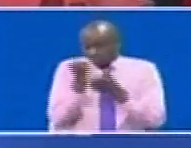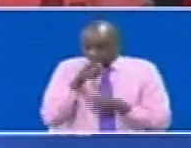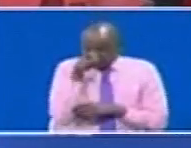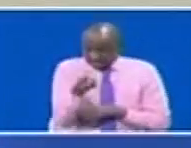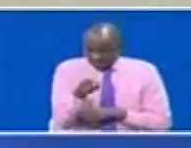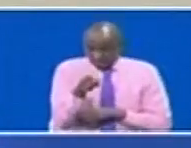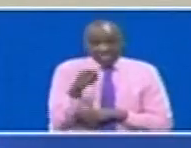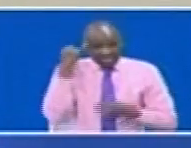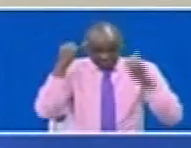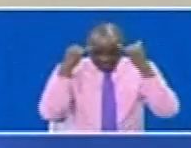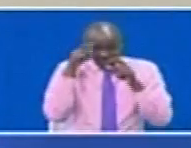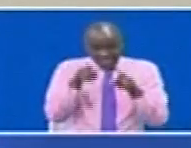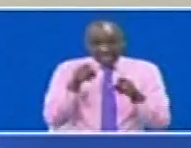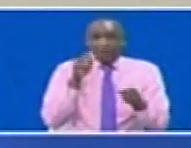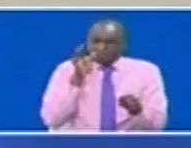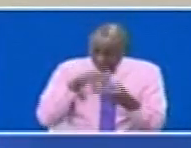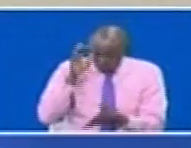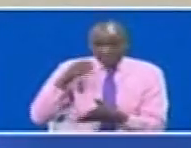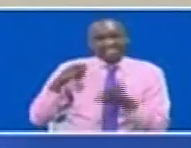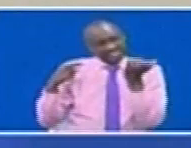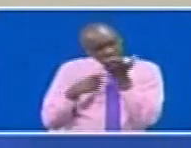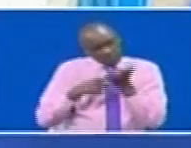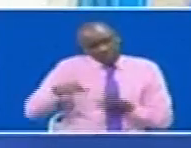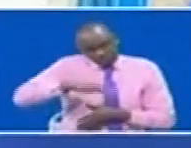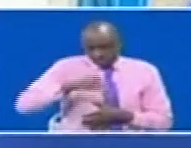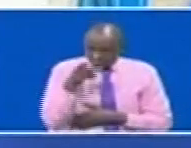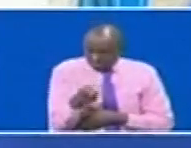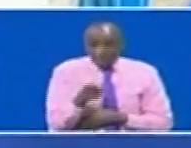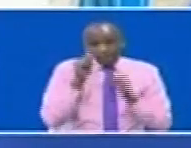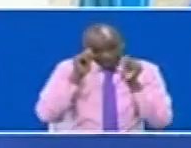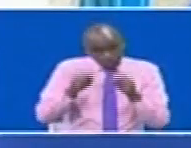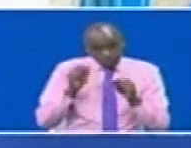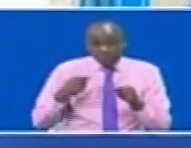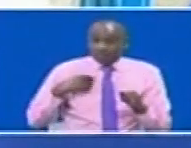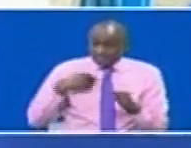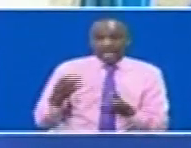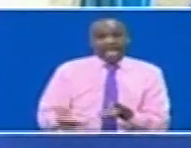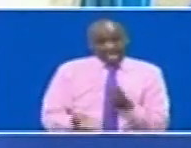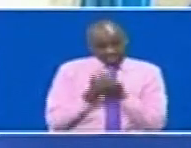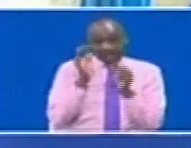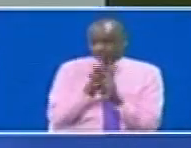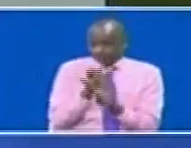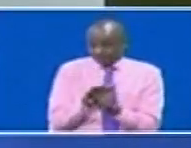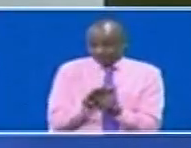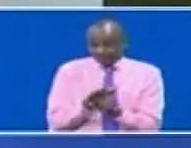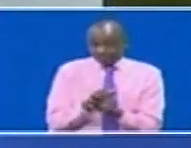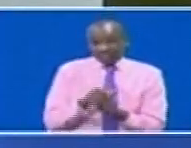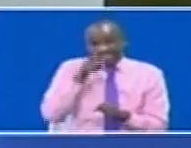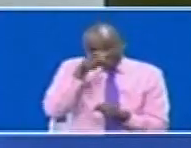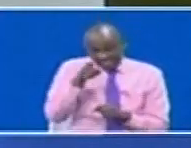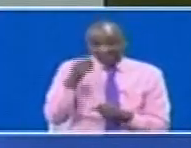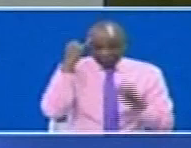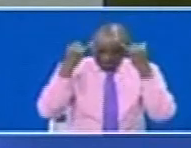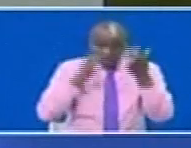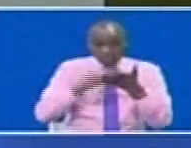fact, innovations, most of which is technology-based, could soon be the fifth factor of production. The turn-up at the Innovation Week